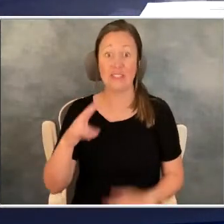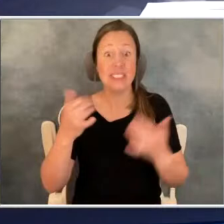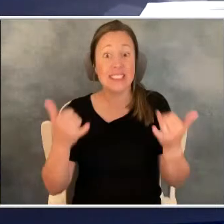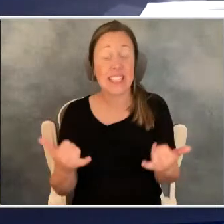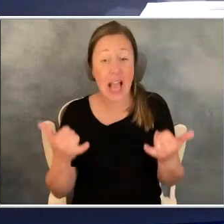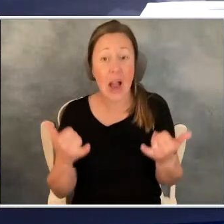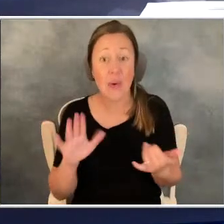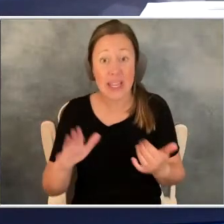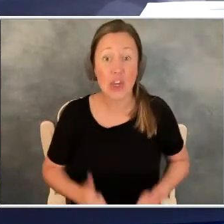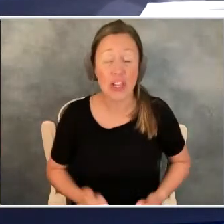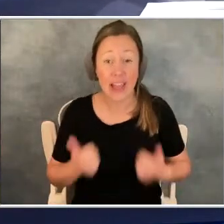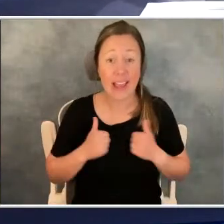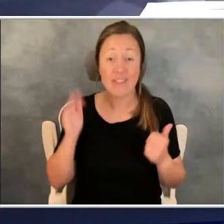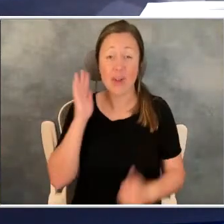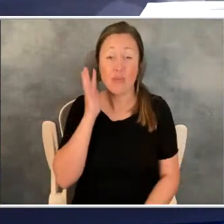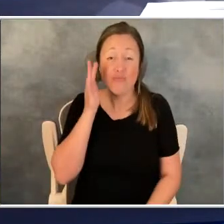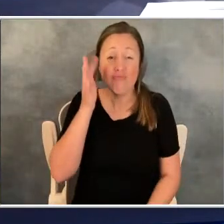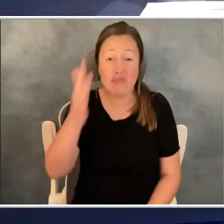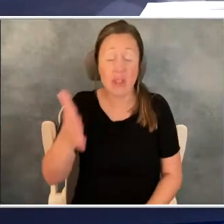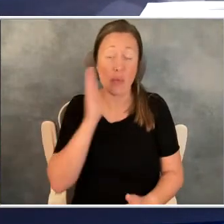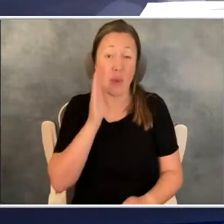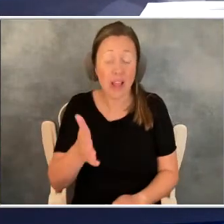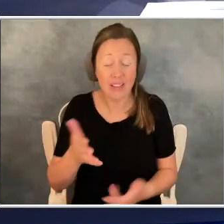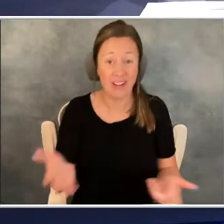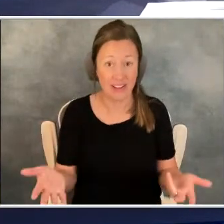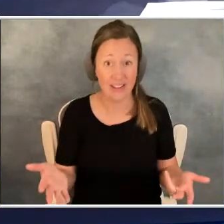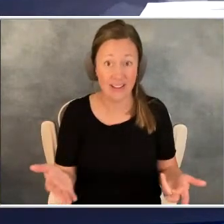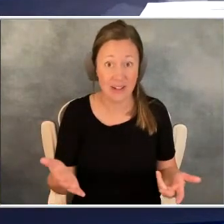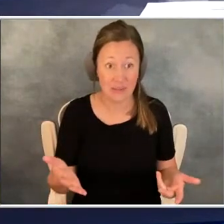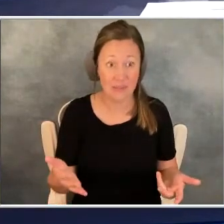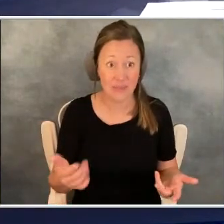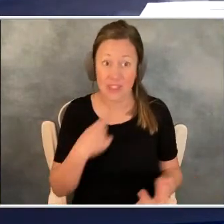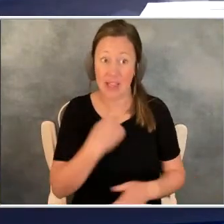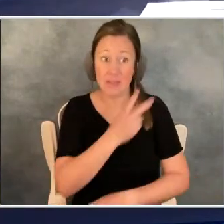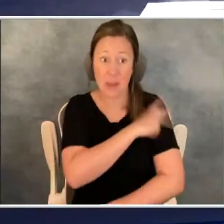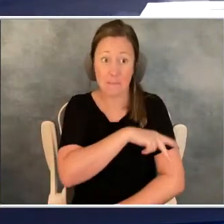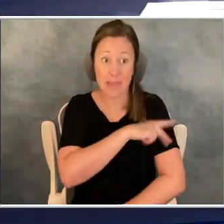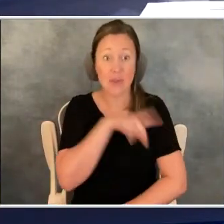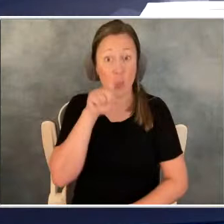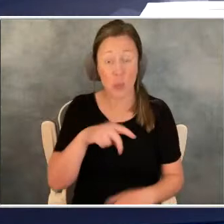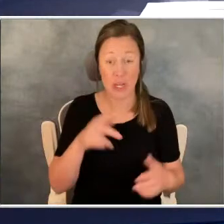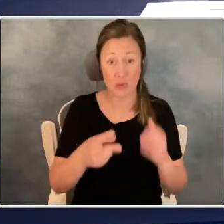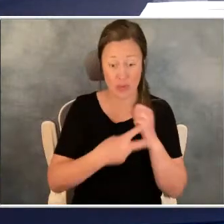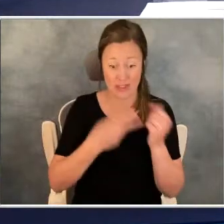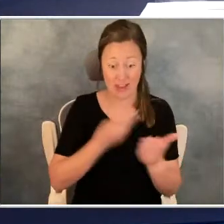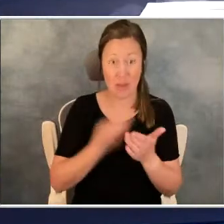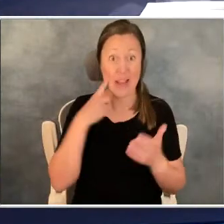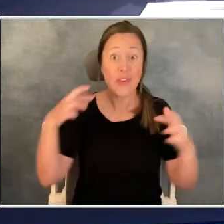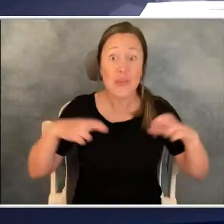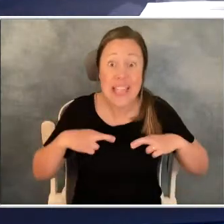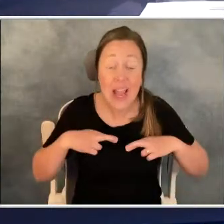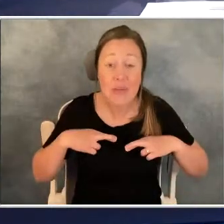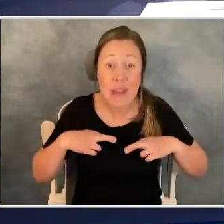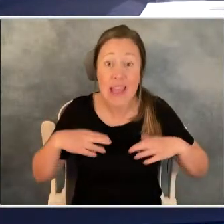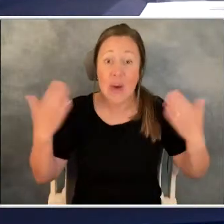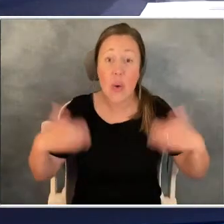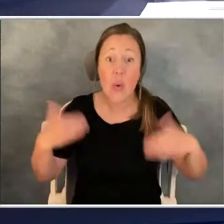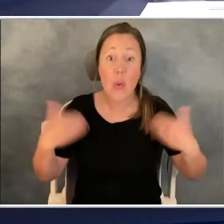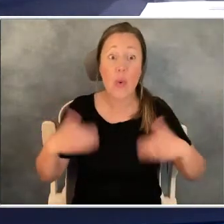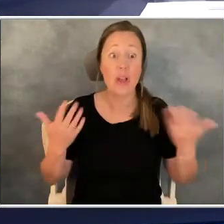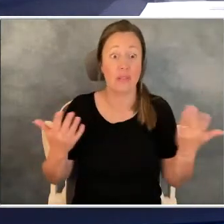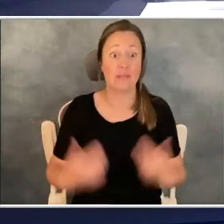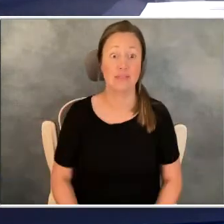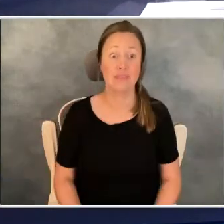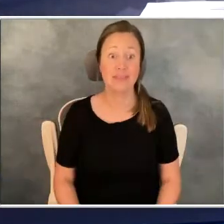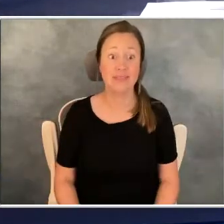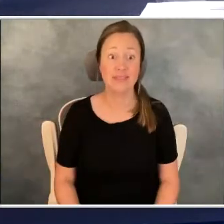to patients I'm saying, look, you better start saving for retirement because you no longer can spend every dime you have thinking you're not going to live